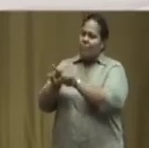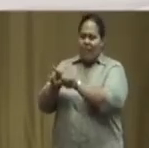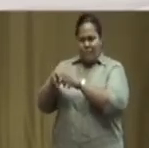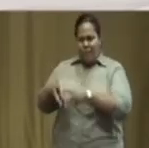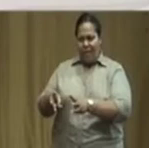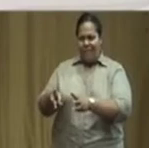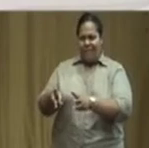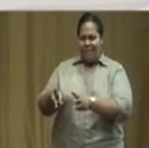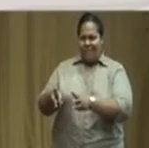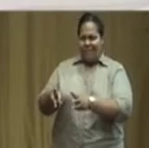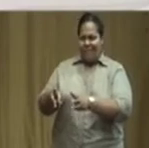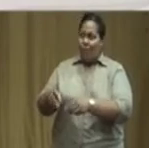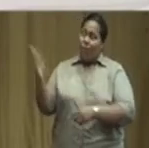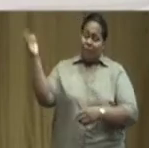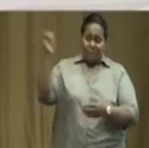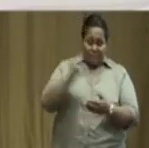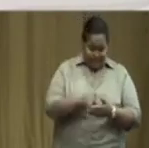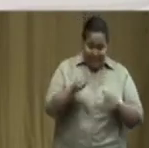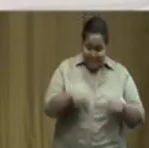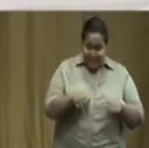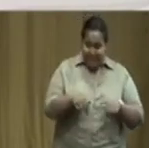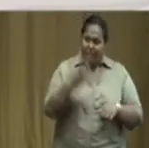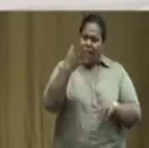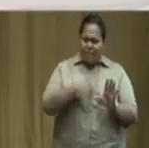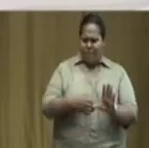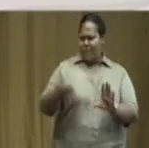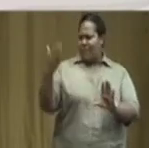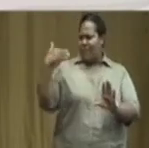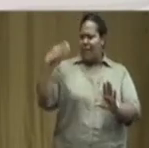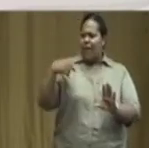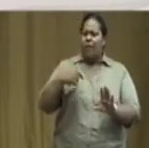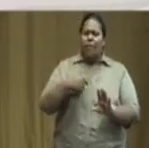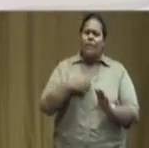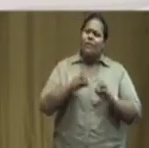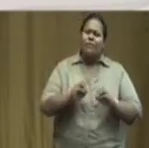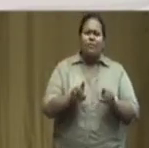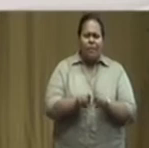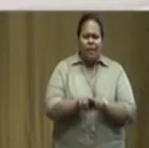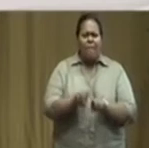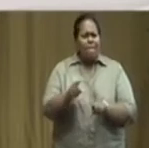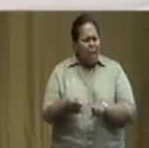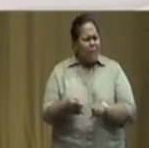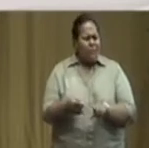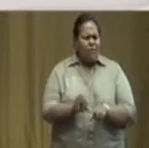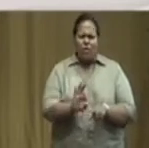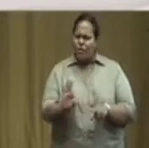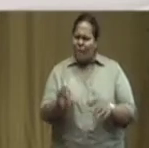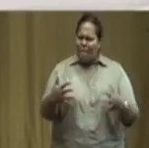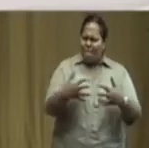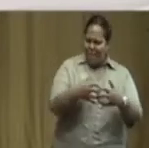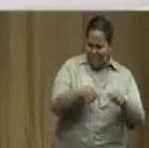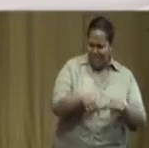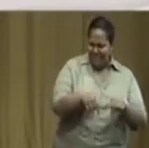manageable. When I got to USP 5 years ago, I quickly found that the method wasn't instantly